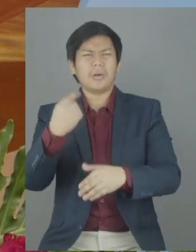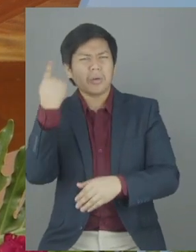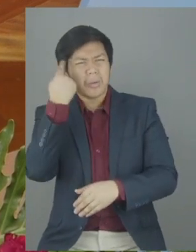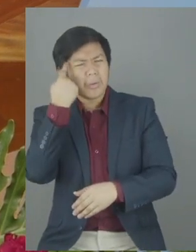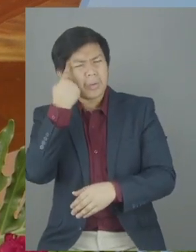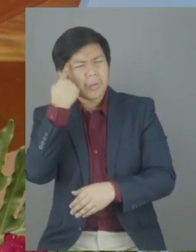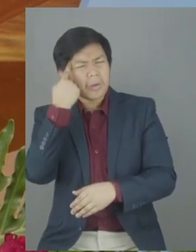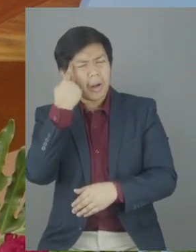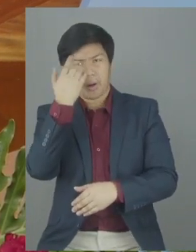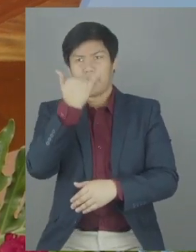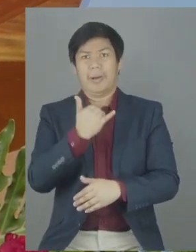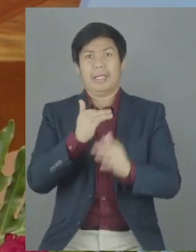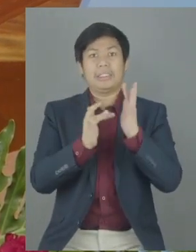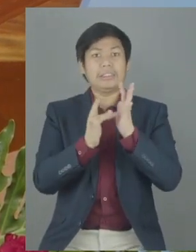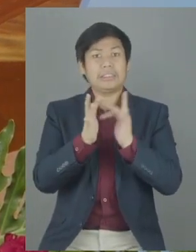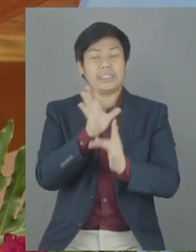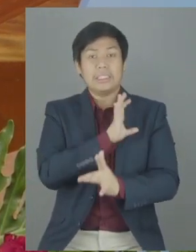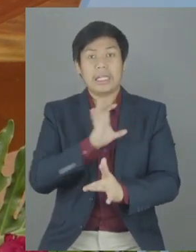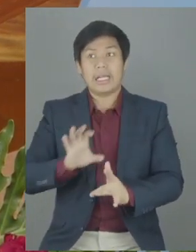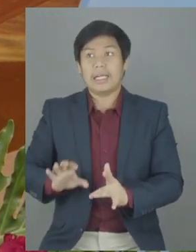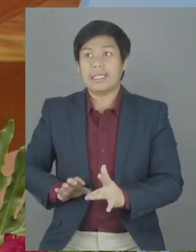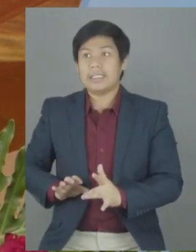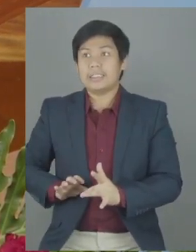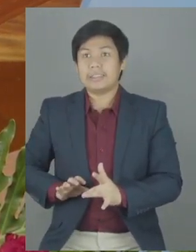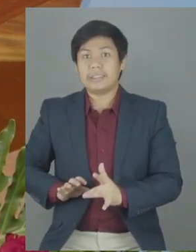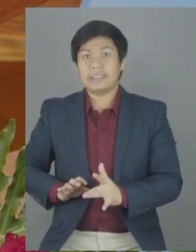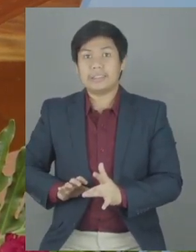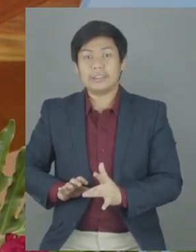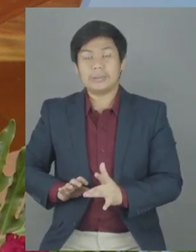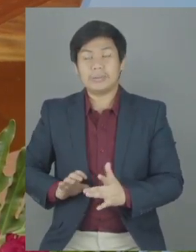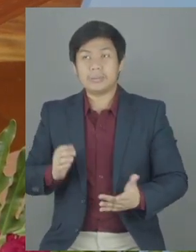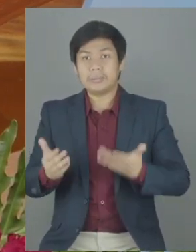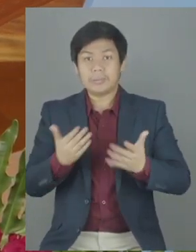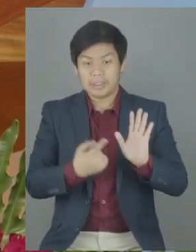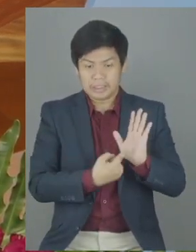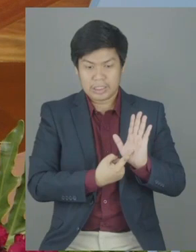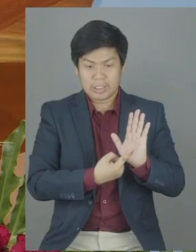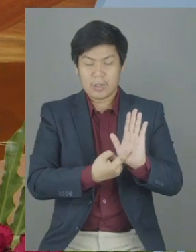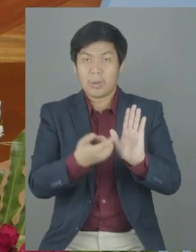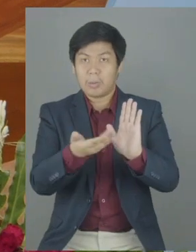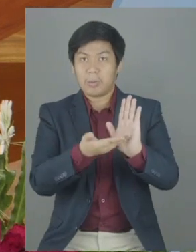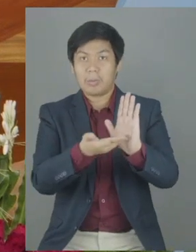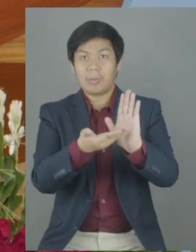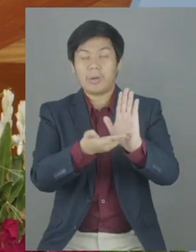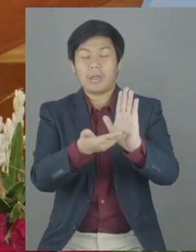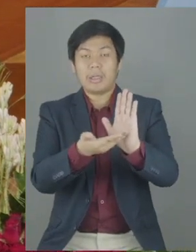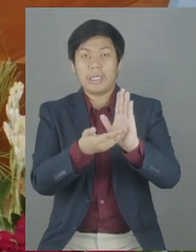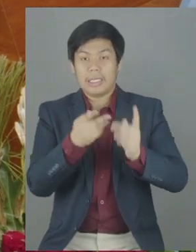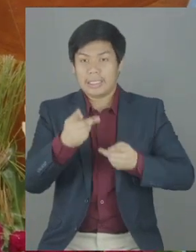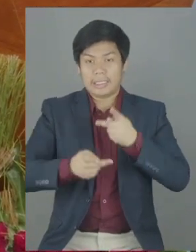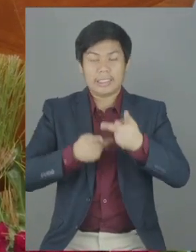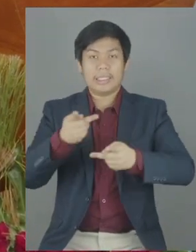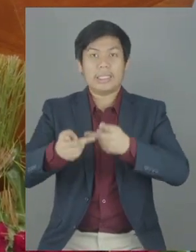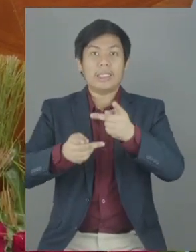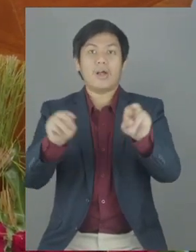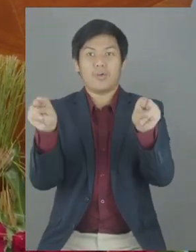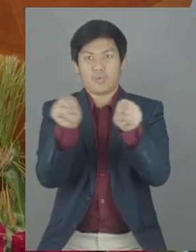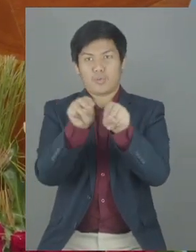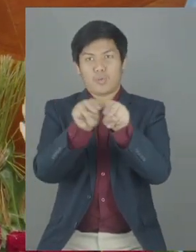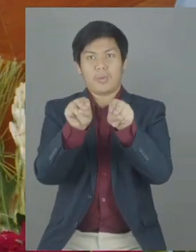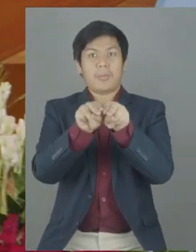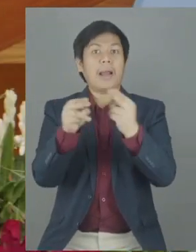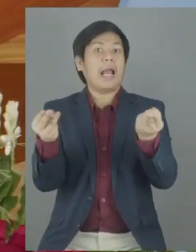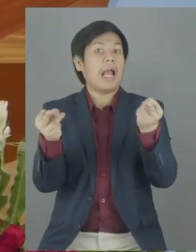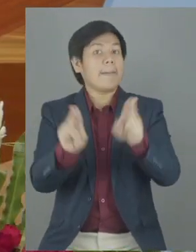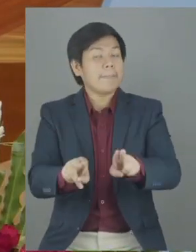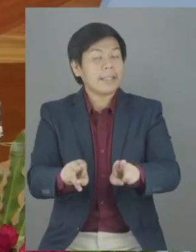why, like, Jesus Christ seemed to present hospitality as a norm. Remember